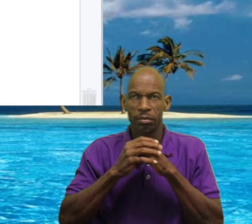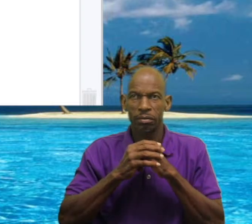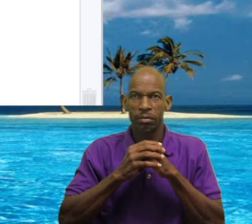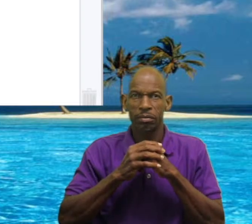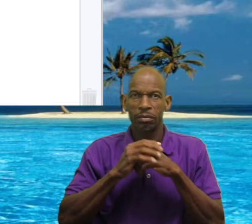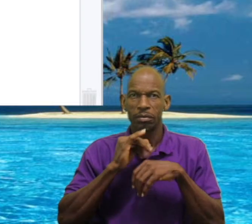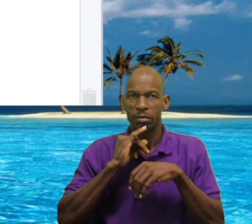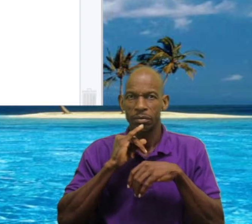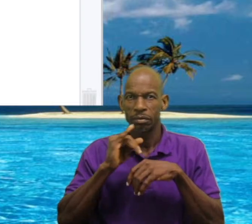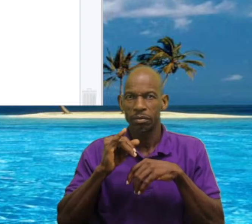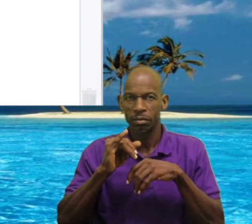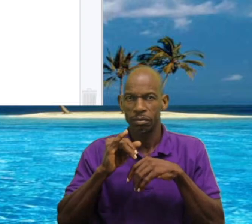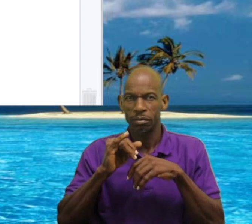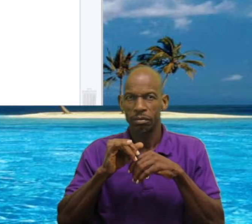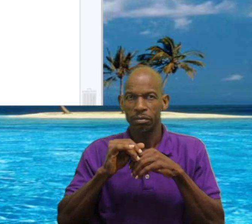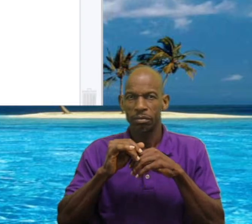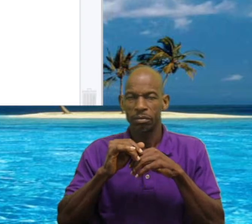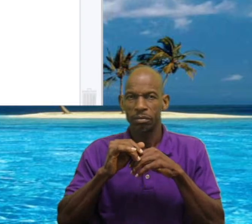is